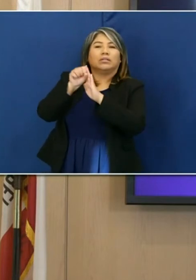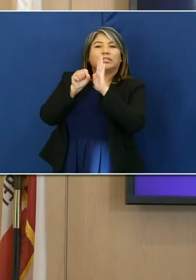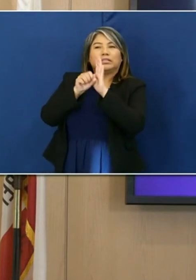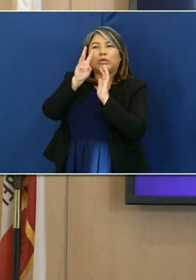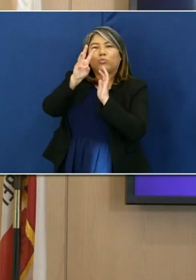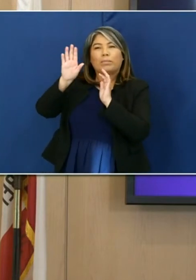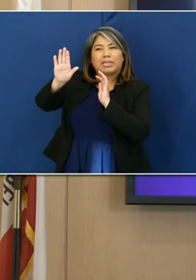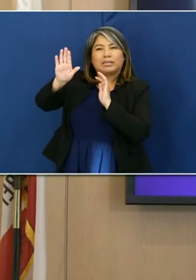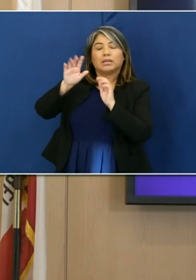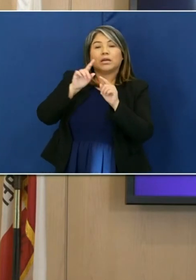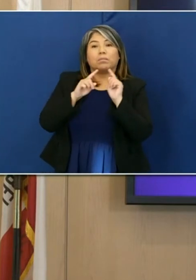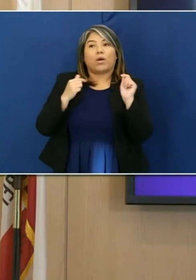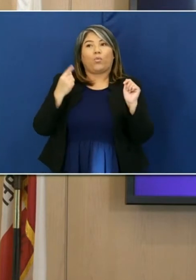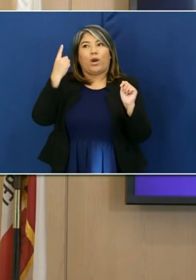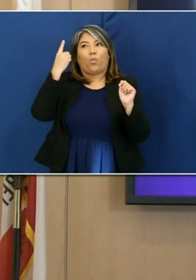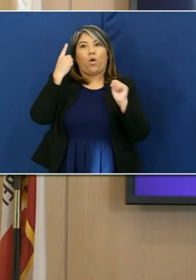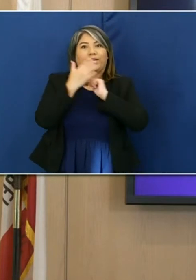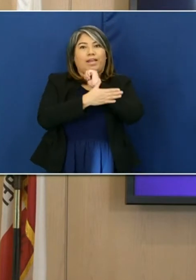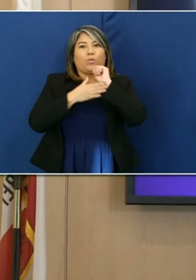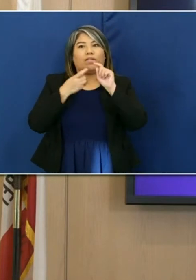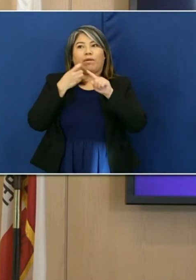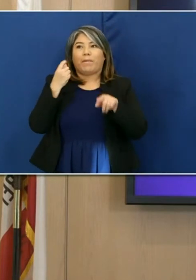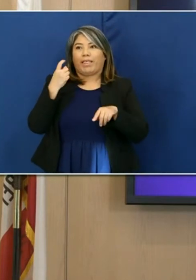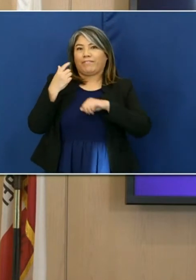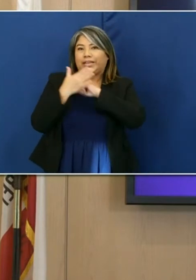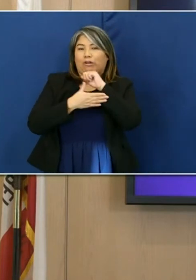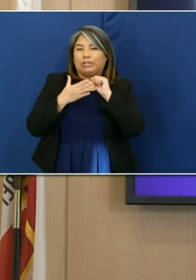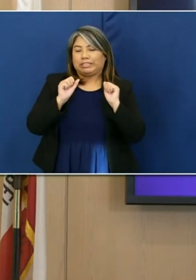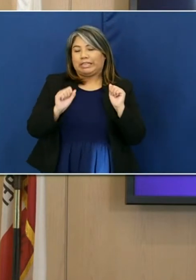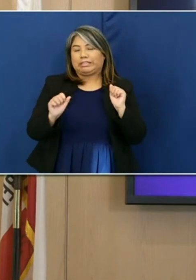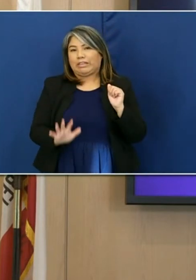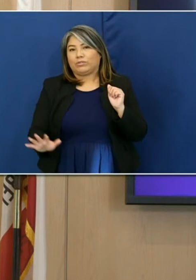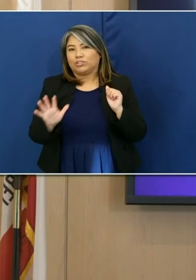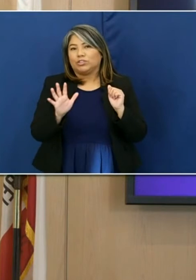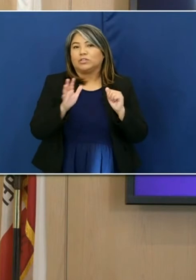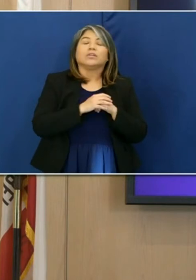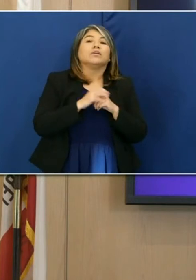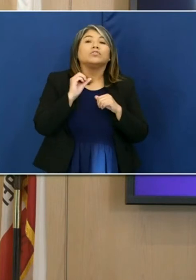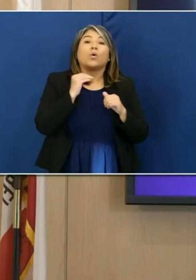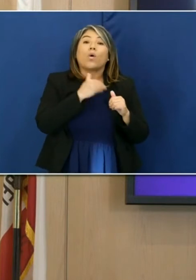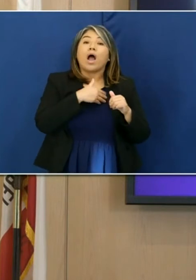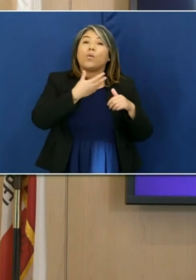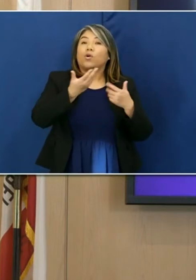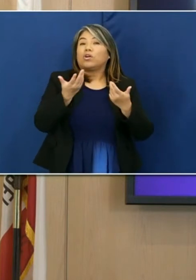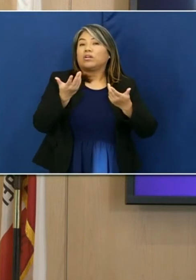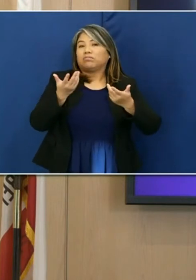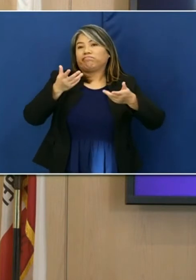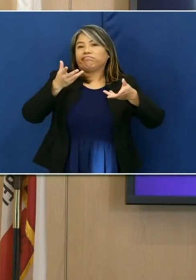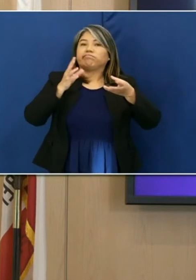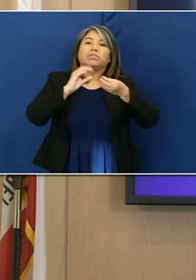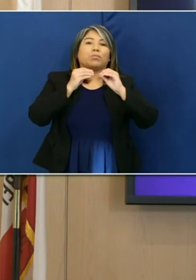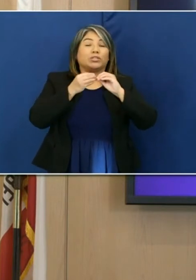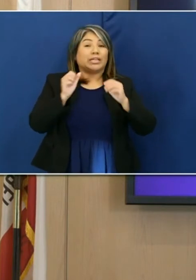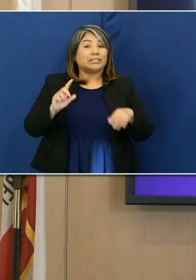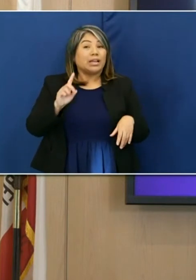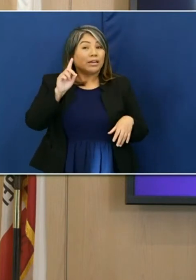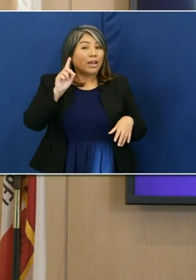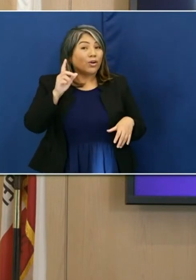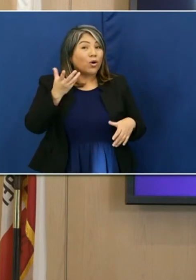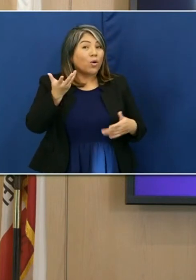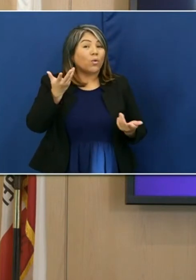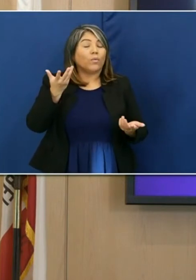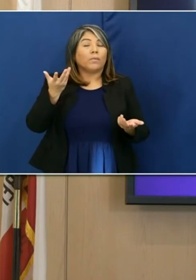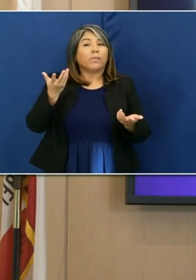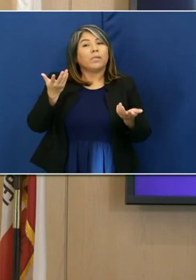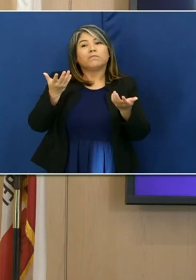of 11 in the southern region. So whereas our numbers, are looking in San Diego,